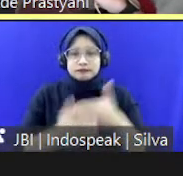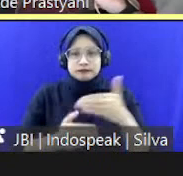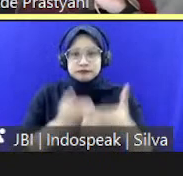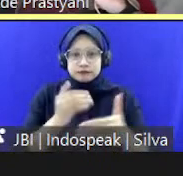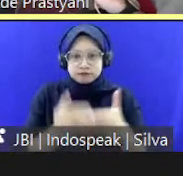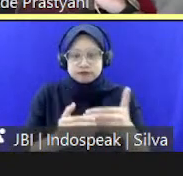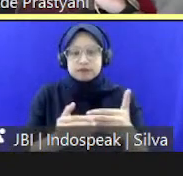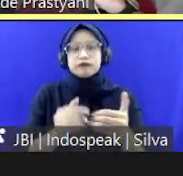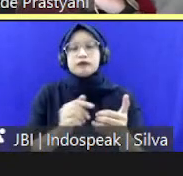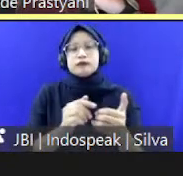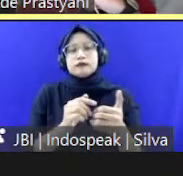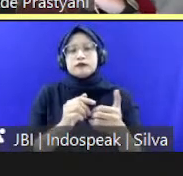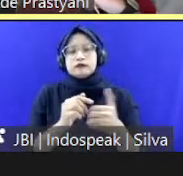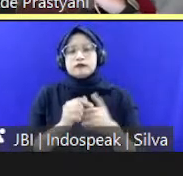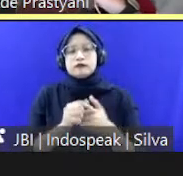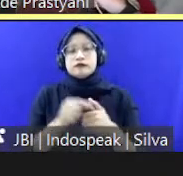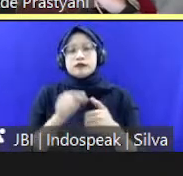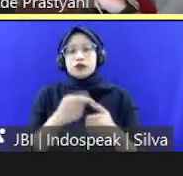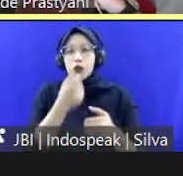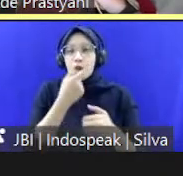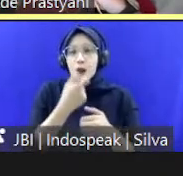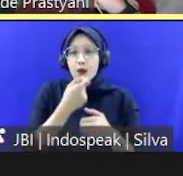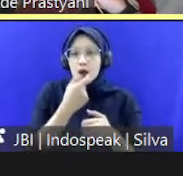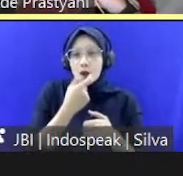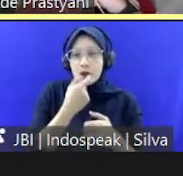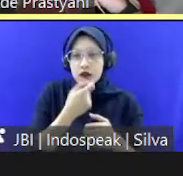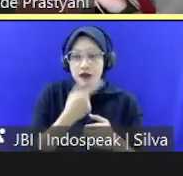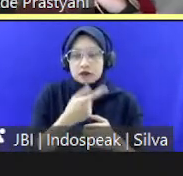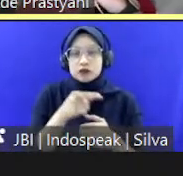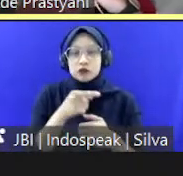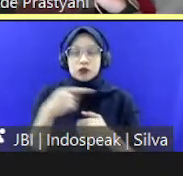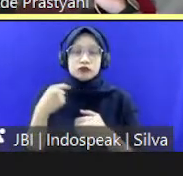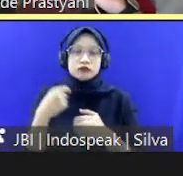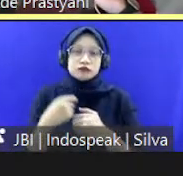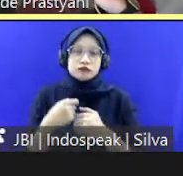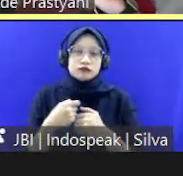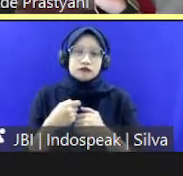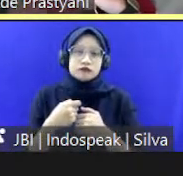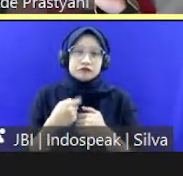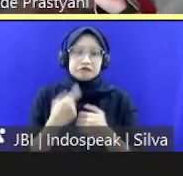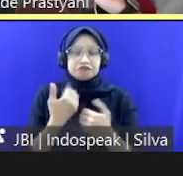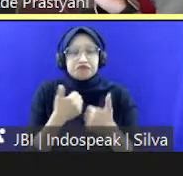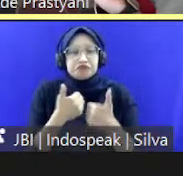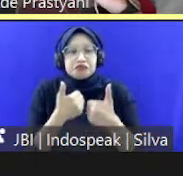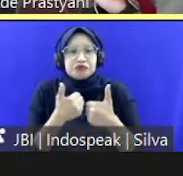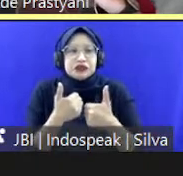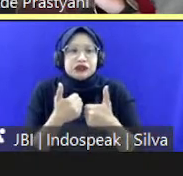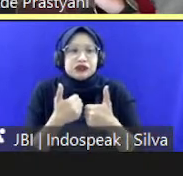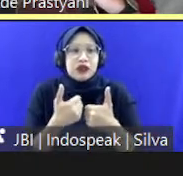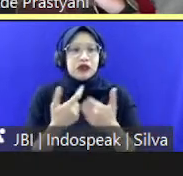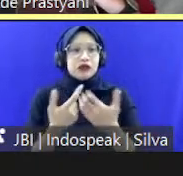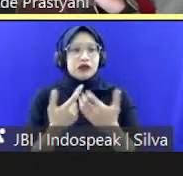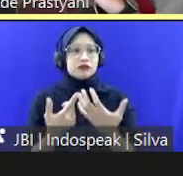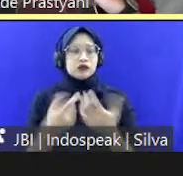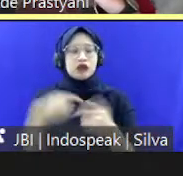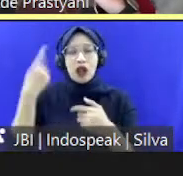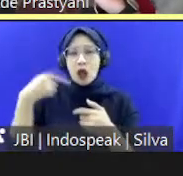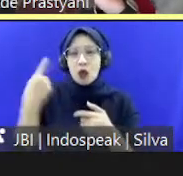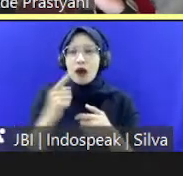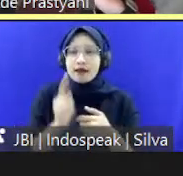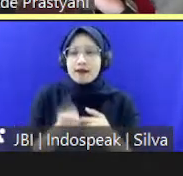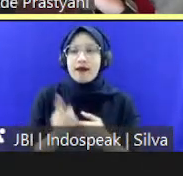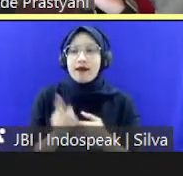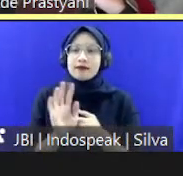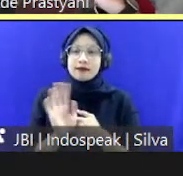though. Medications are not always reliably supplied in public